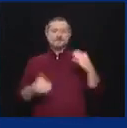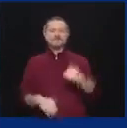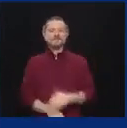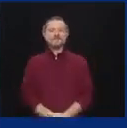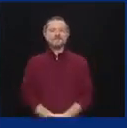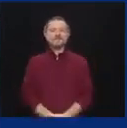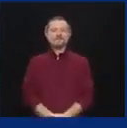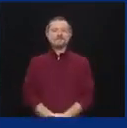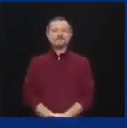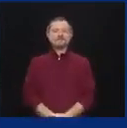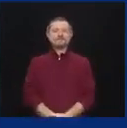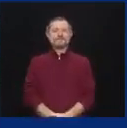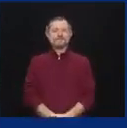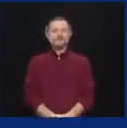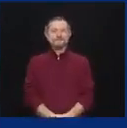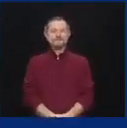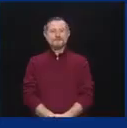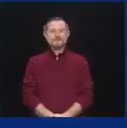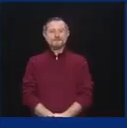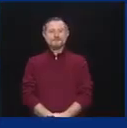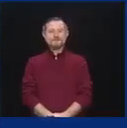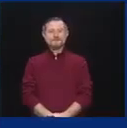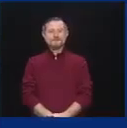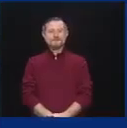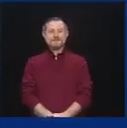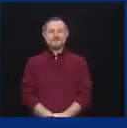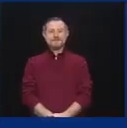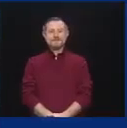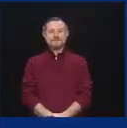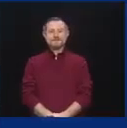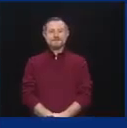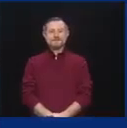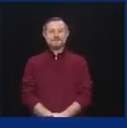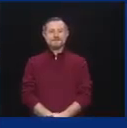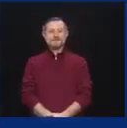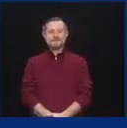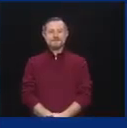Sully. How do you come up here, guys?